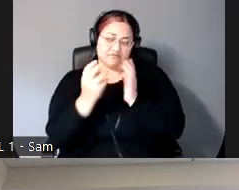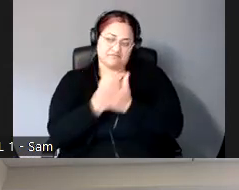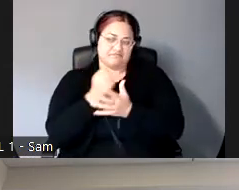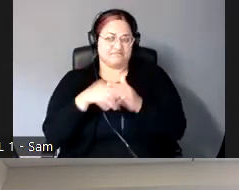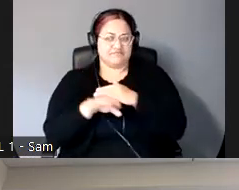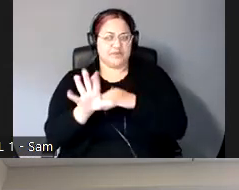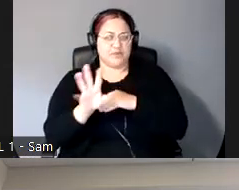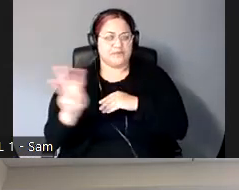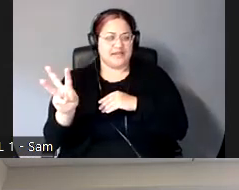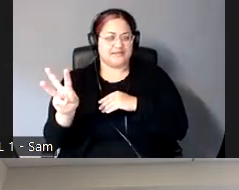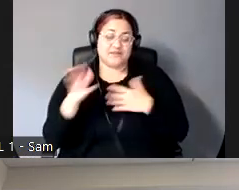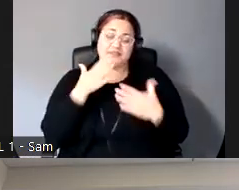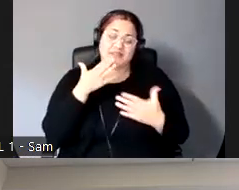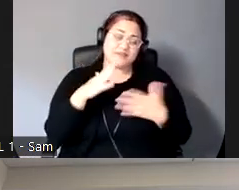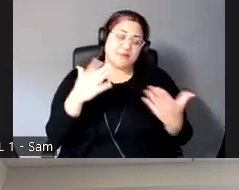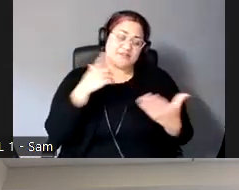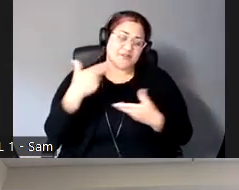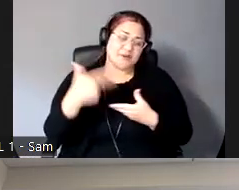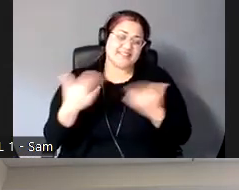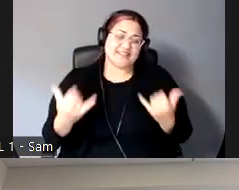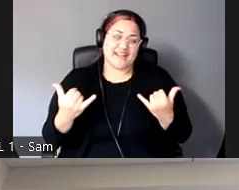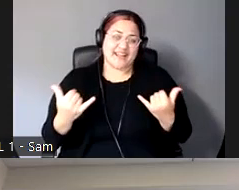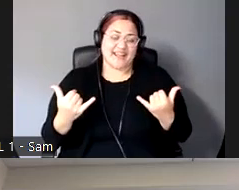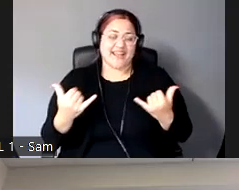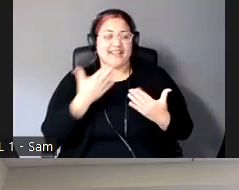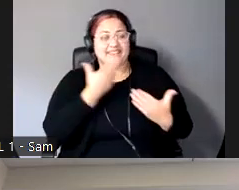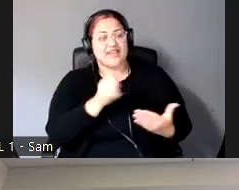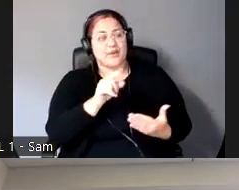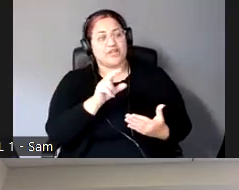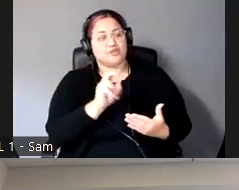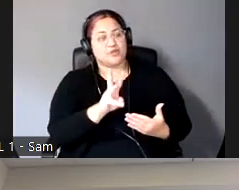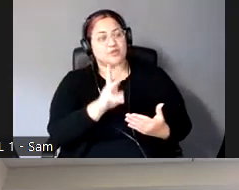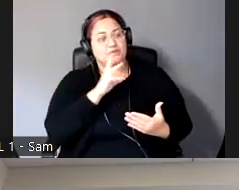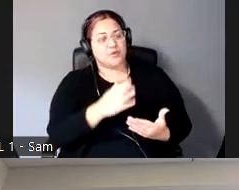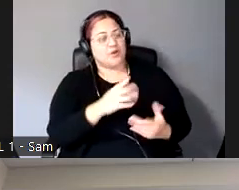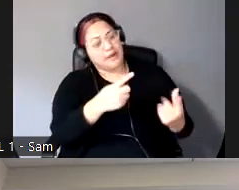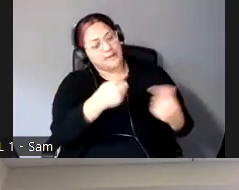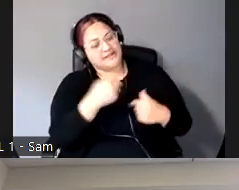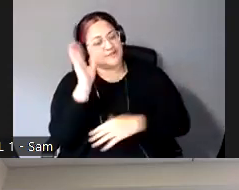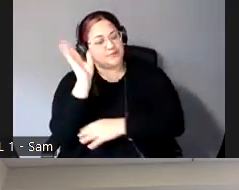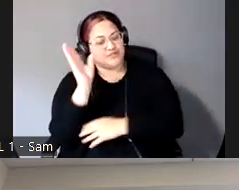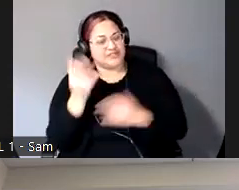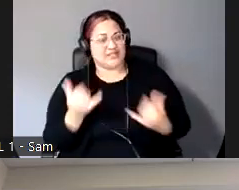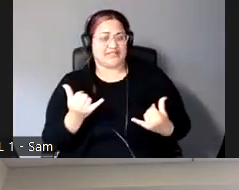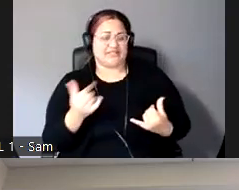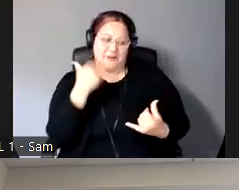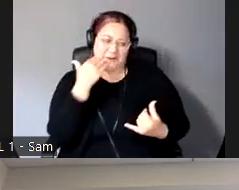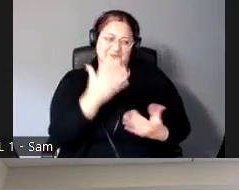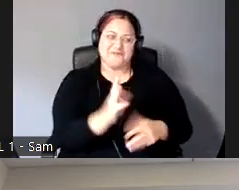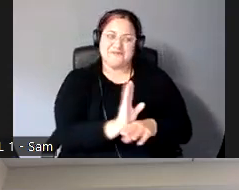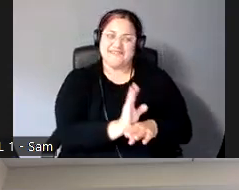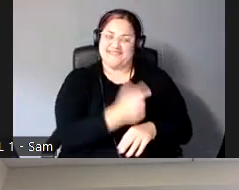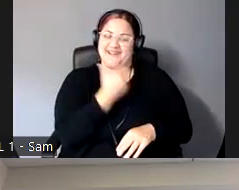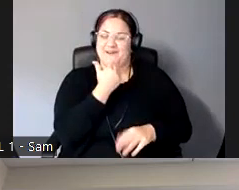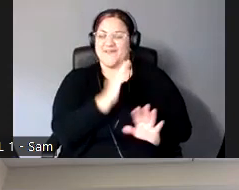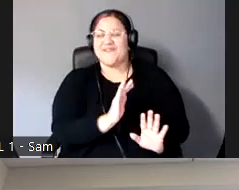So thank you very much for joining us today. And Andrew, thank you again for taking the time out of your busy schedule to share your legal